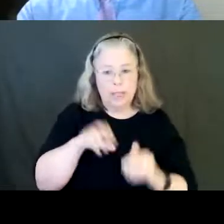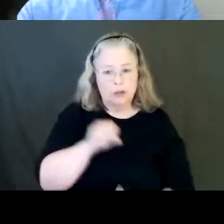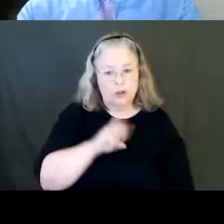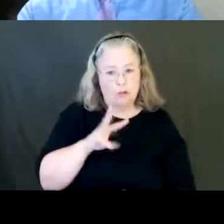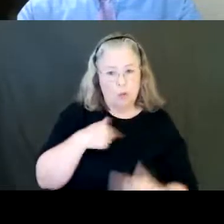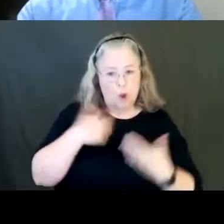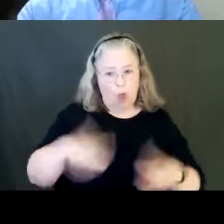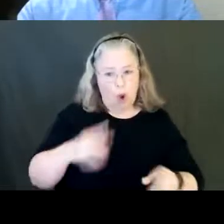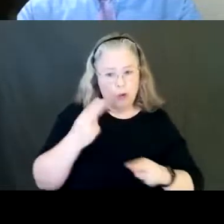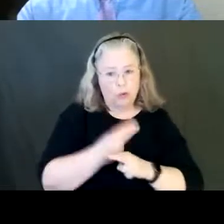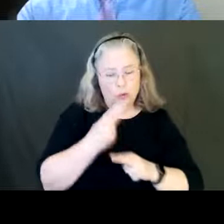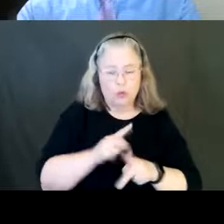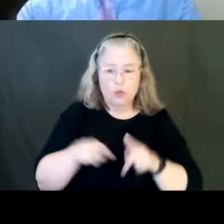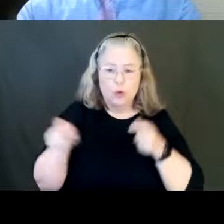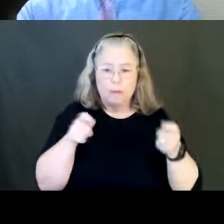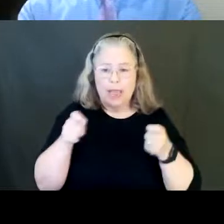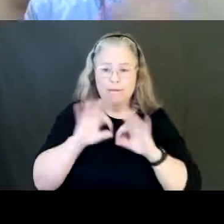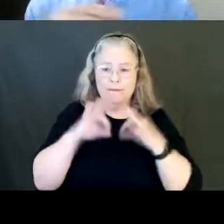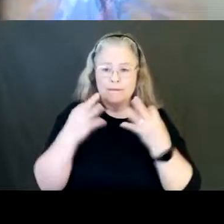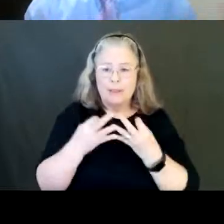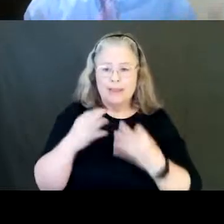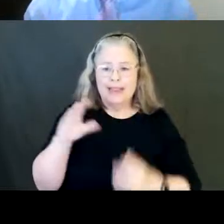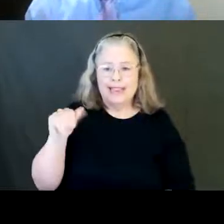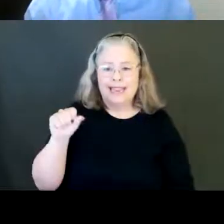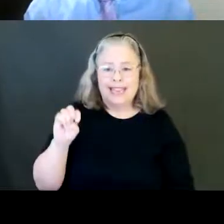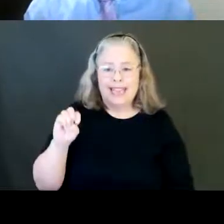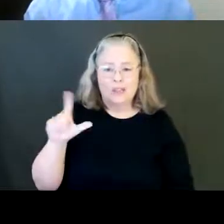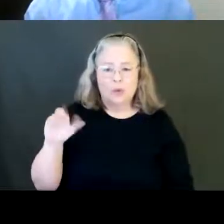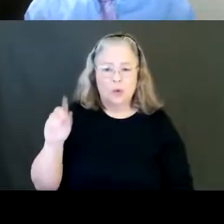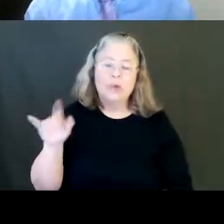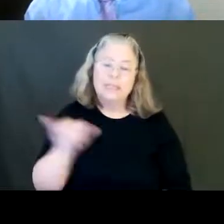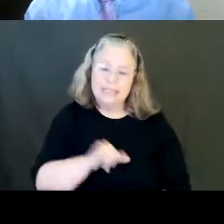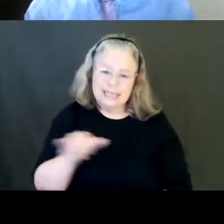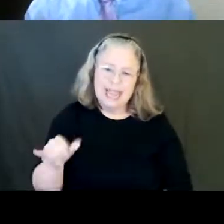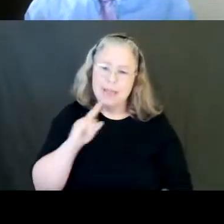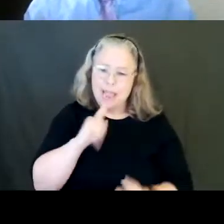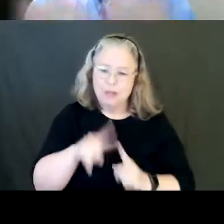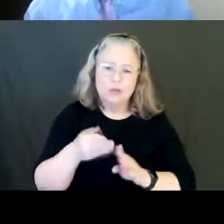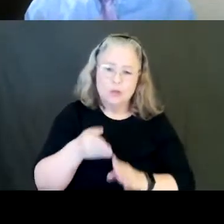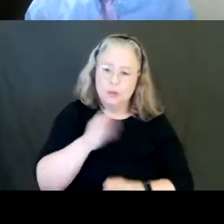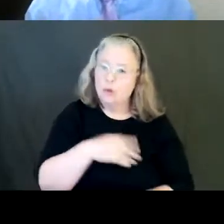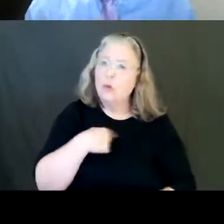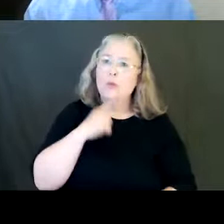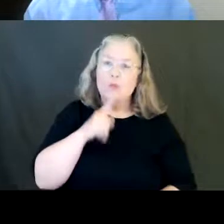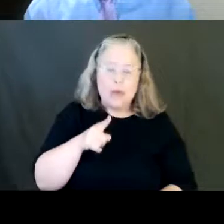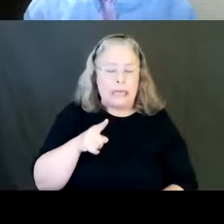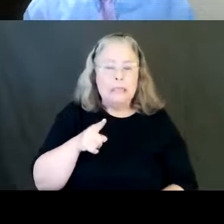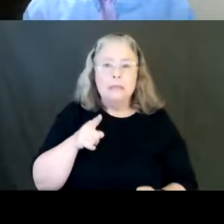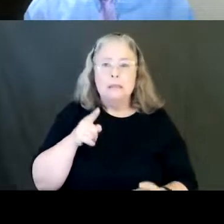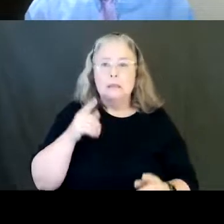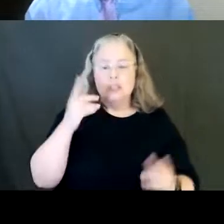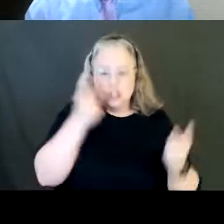manage family caseload? So this kind of similar answer as the previous one. We're definitely taking that